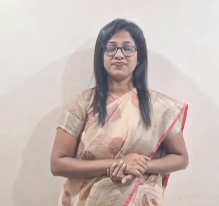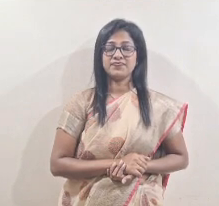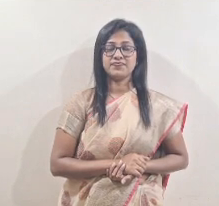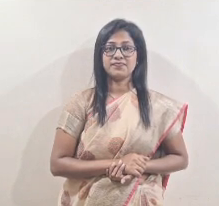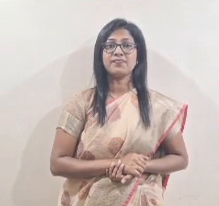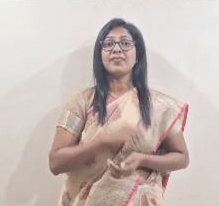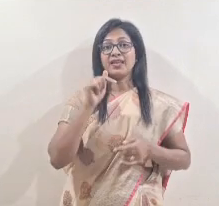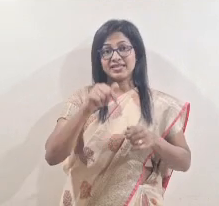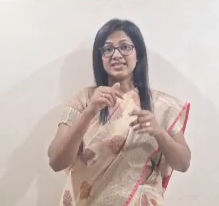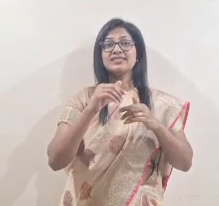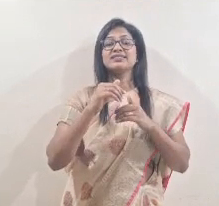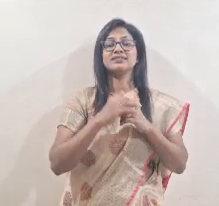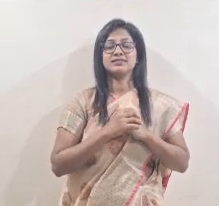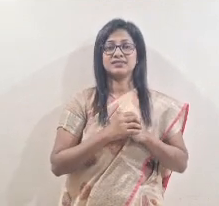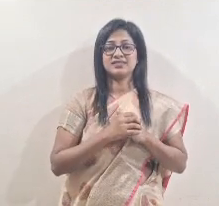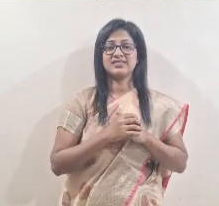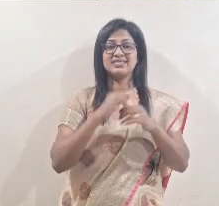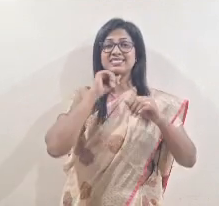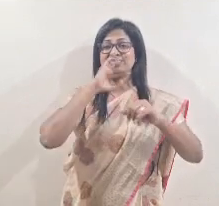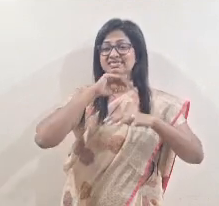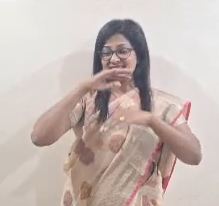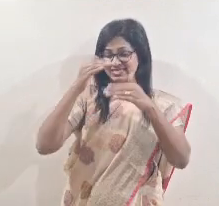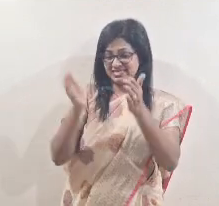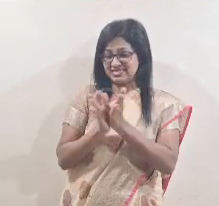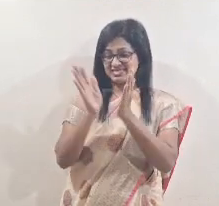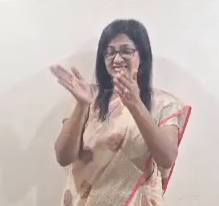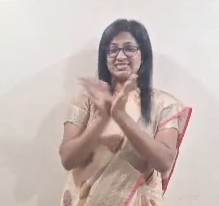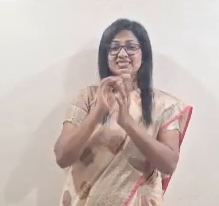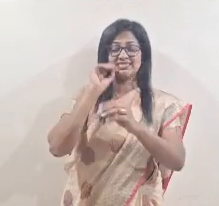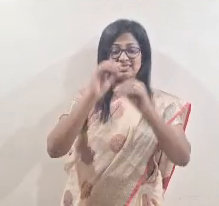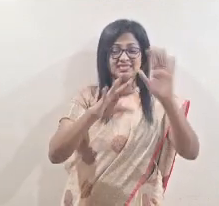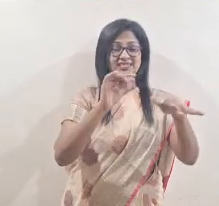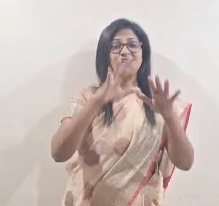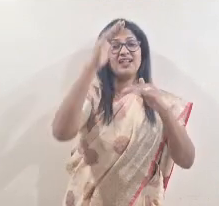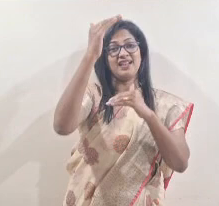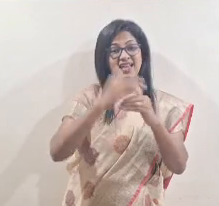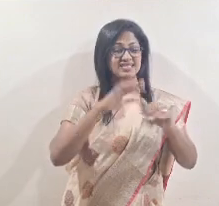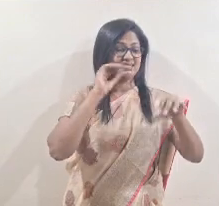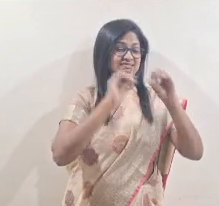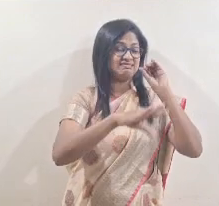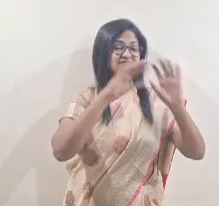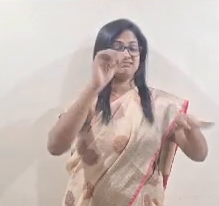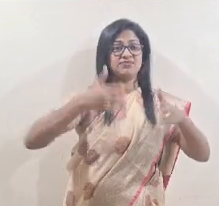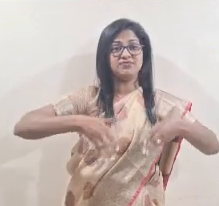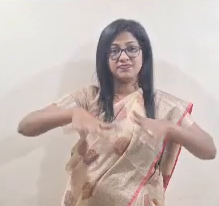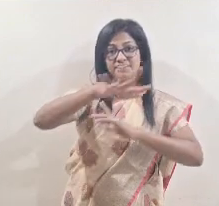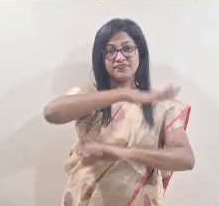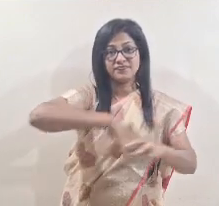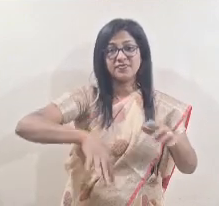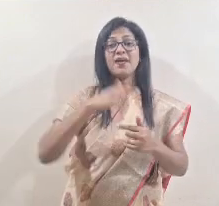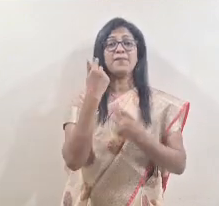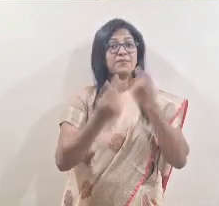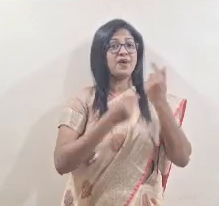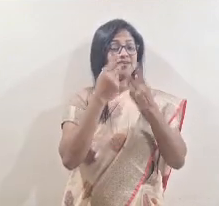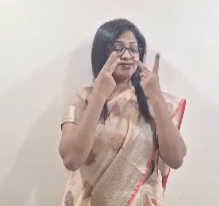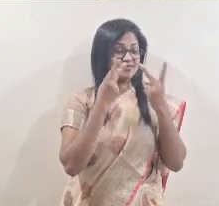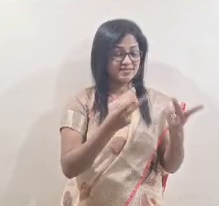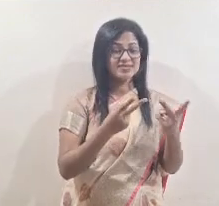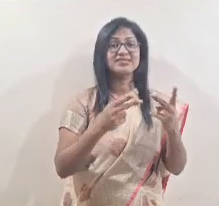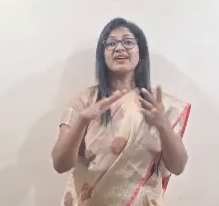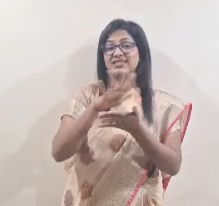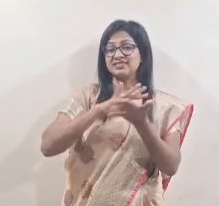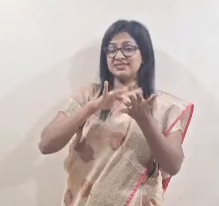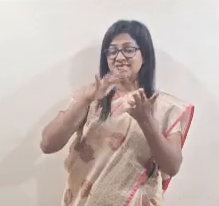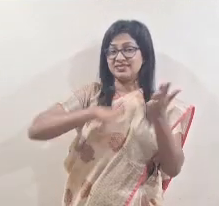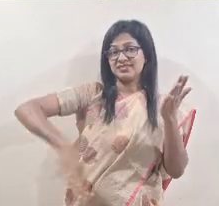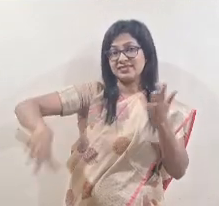There's a lack of the garbage bins in the area, and littering all around, even in the parks, and uneven